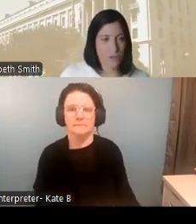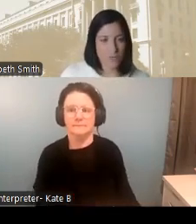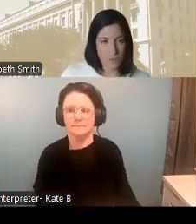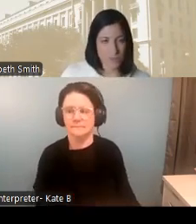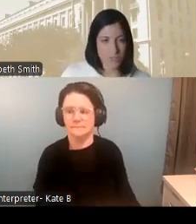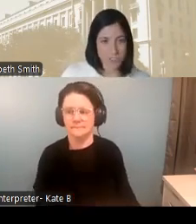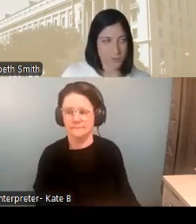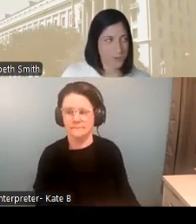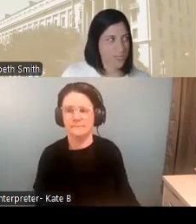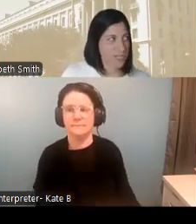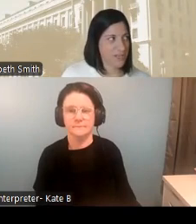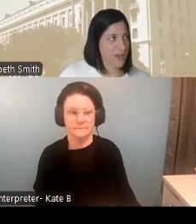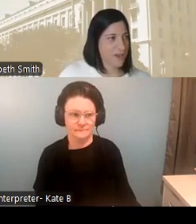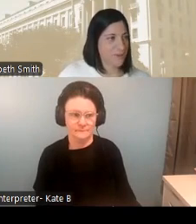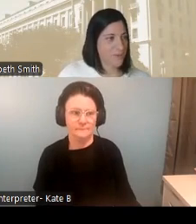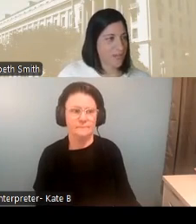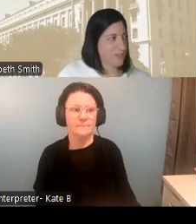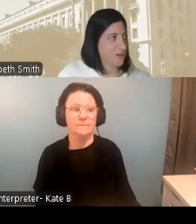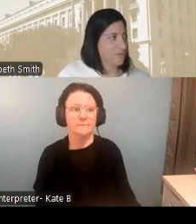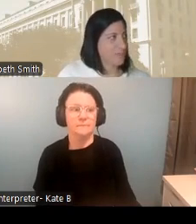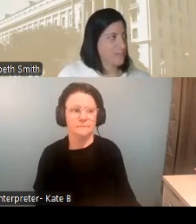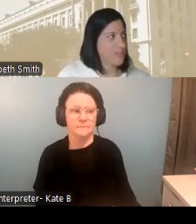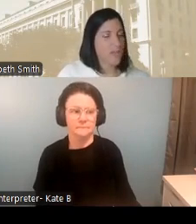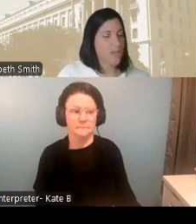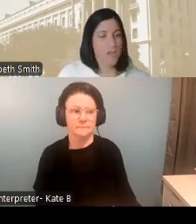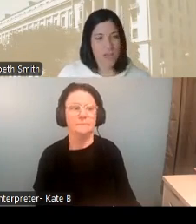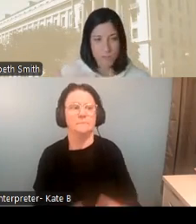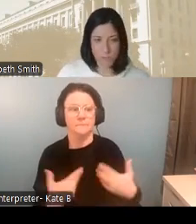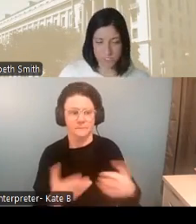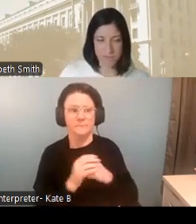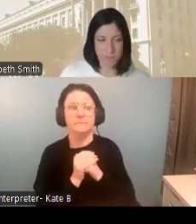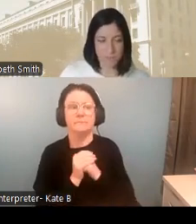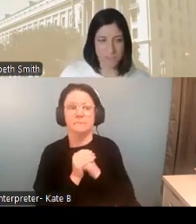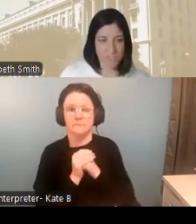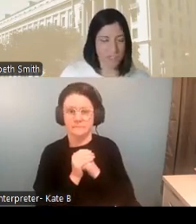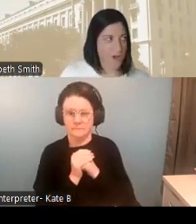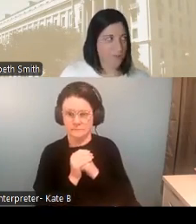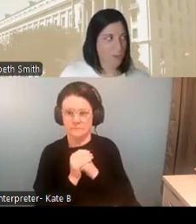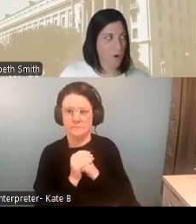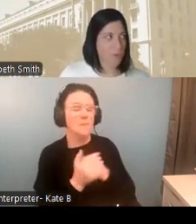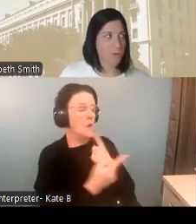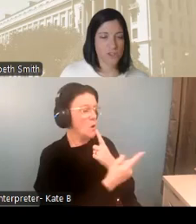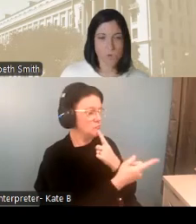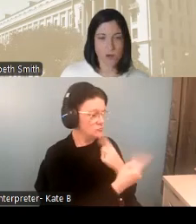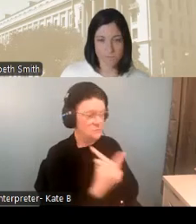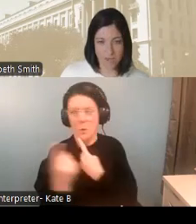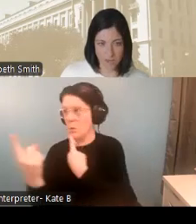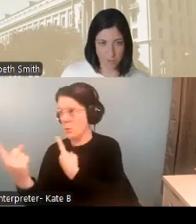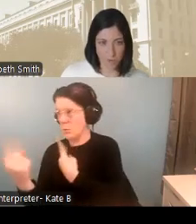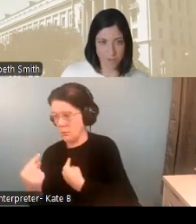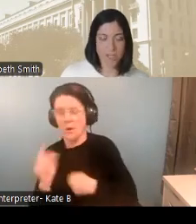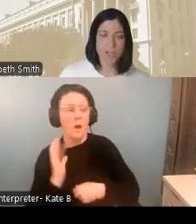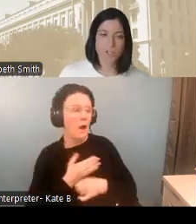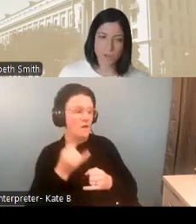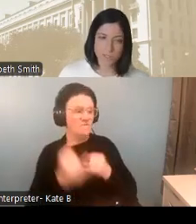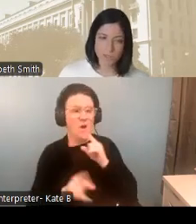So subsequent to the exit conference, and we received the responses to the draft report, we will issue our final